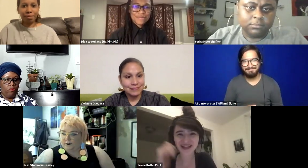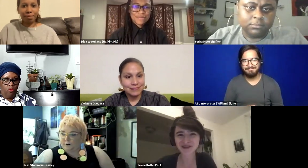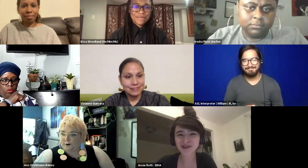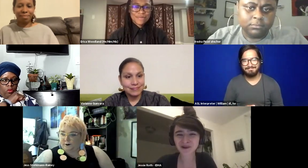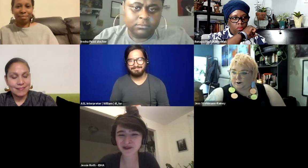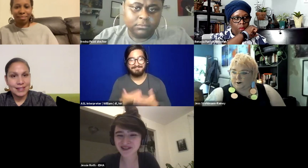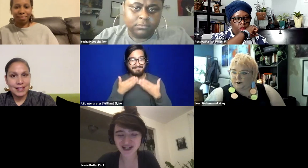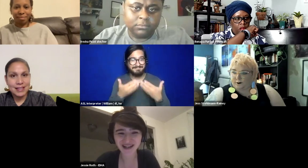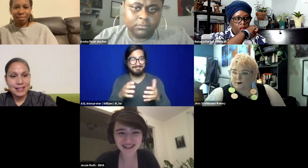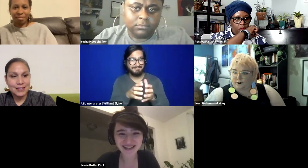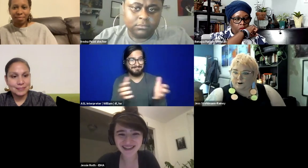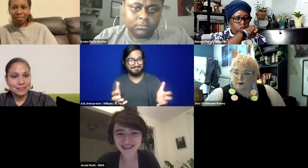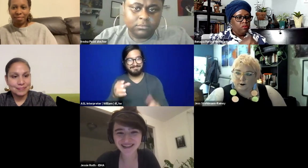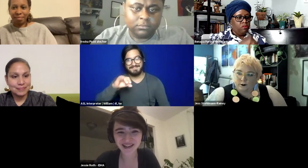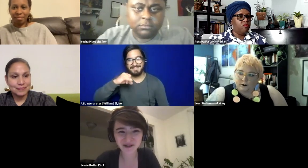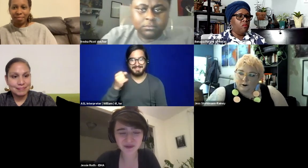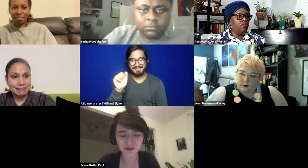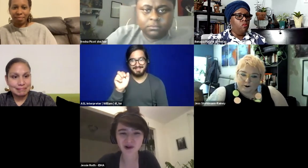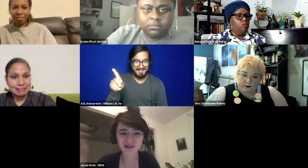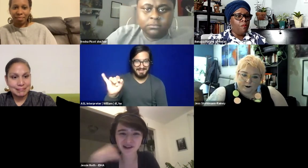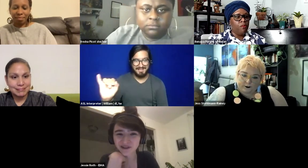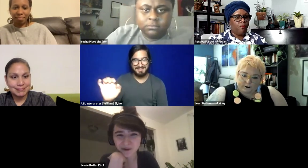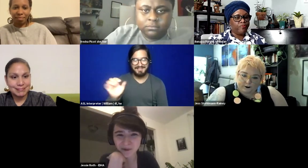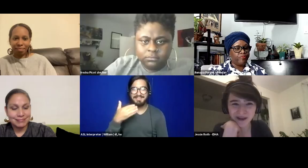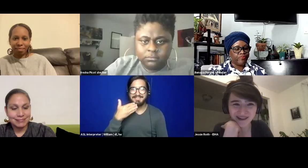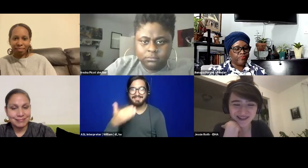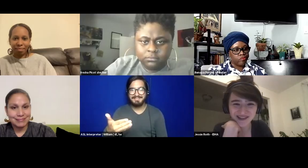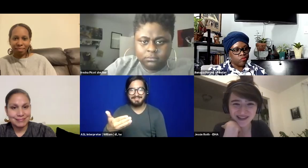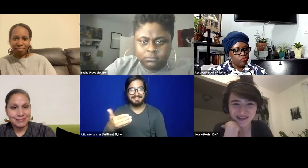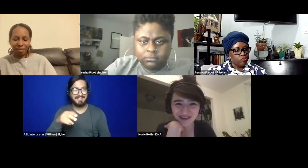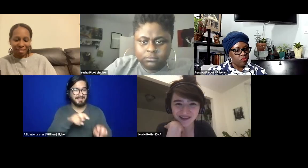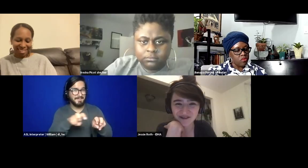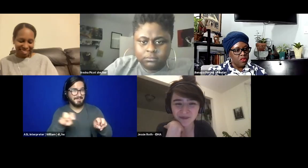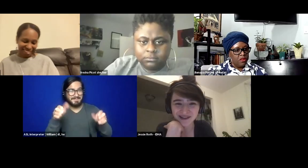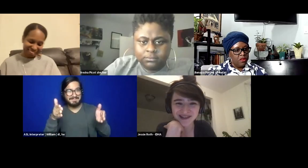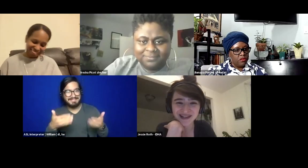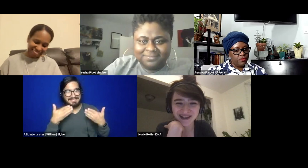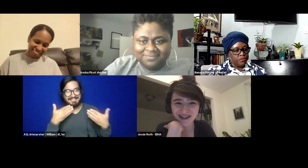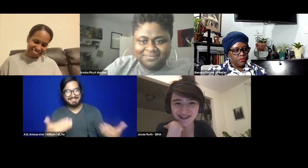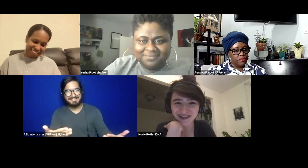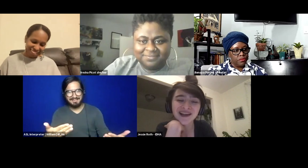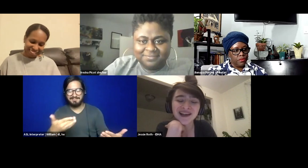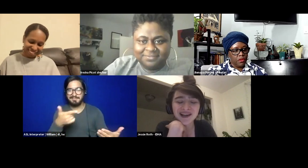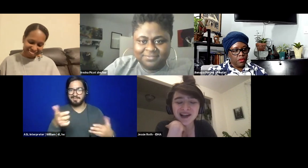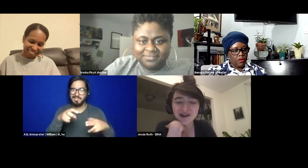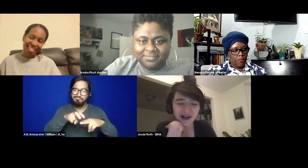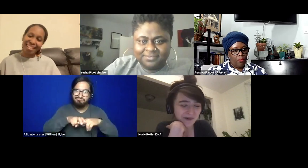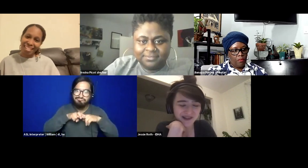Thank you so much, Jackie. And thank you to all of our incredible panelists. I have been sitting here